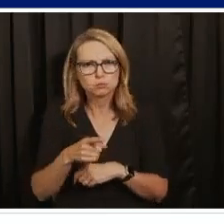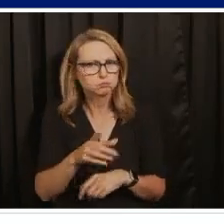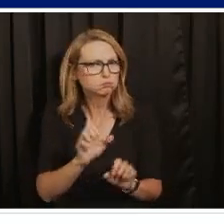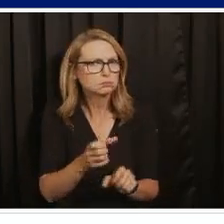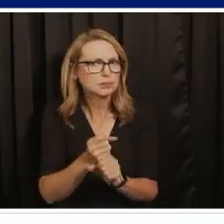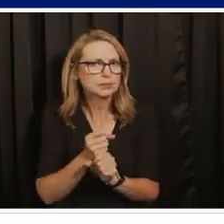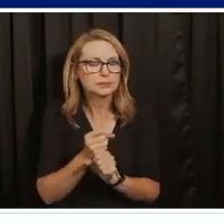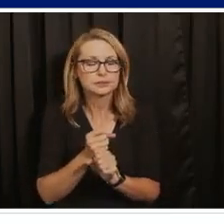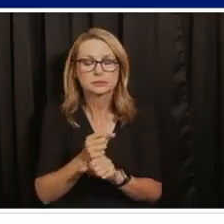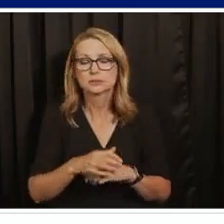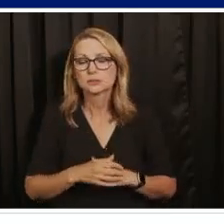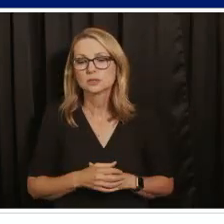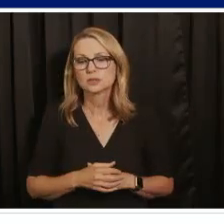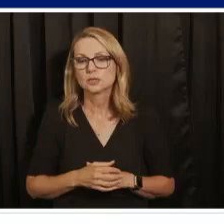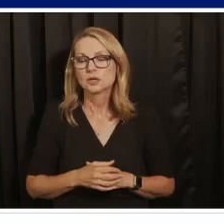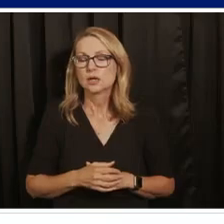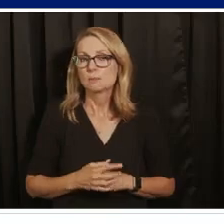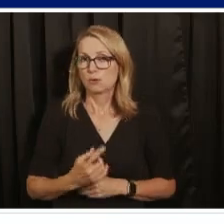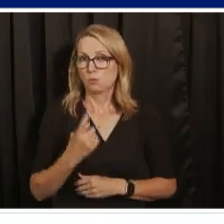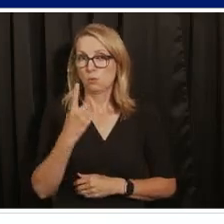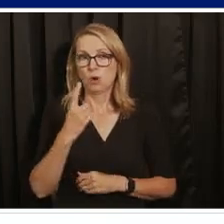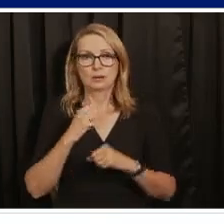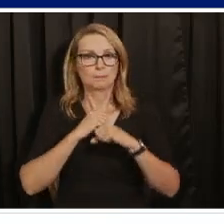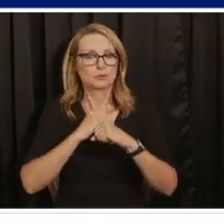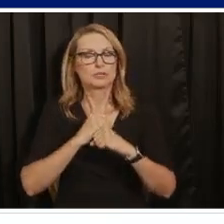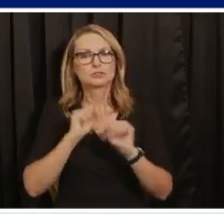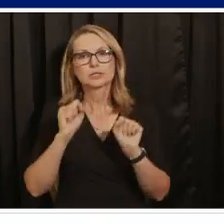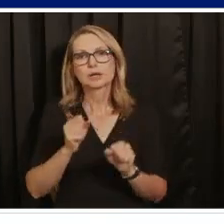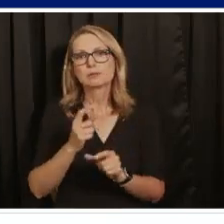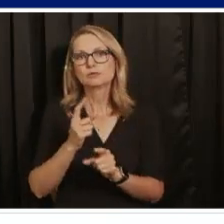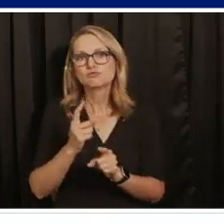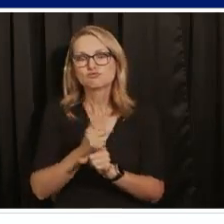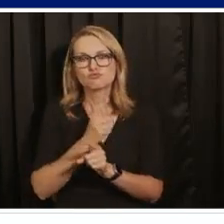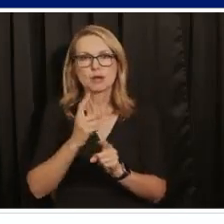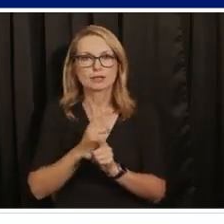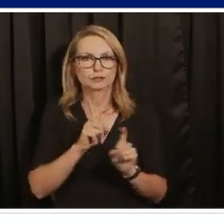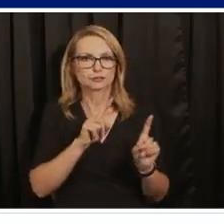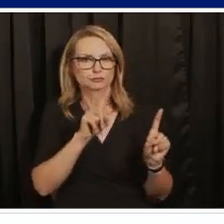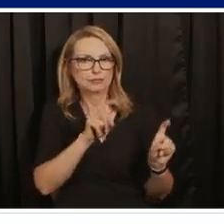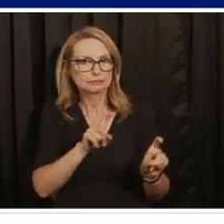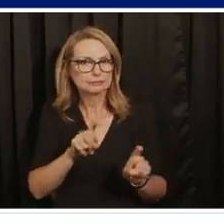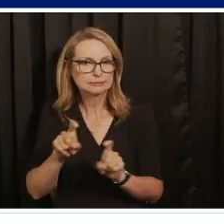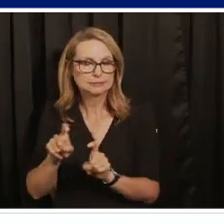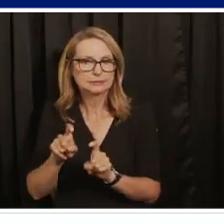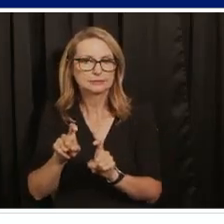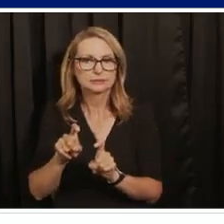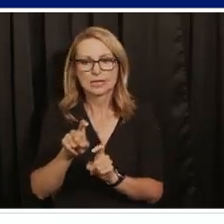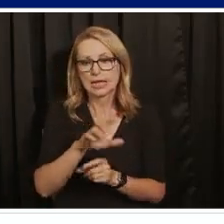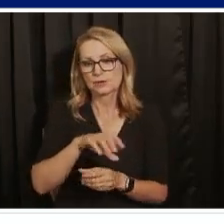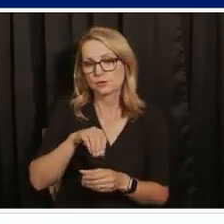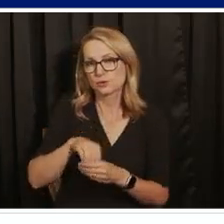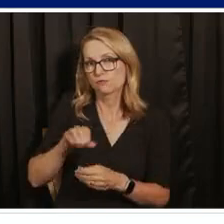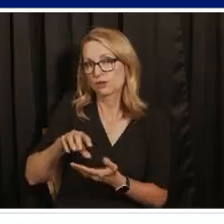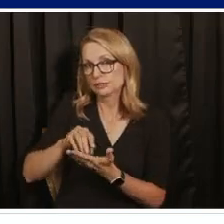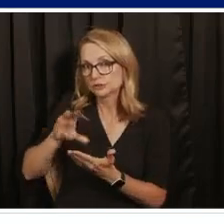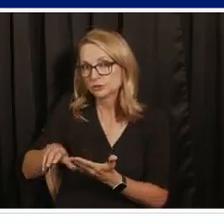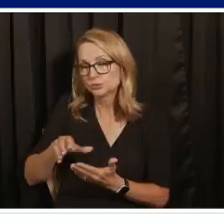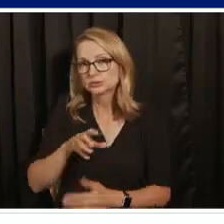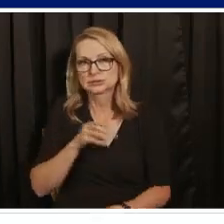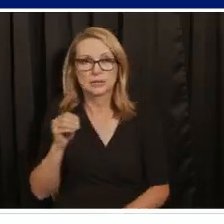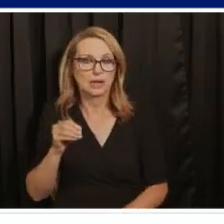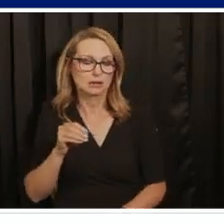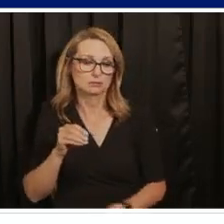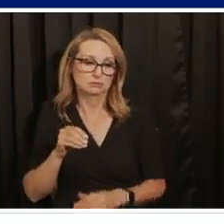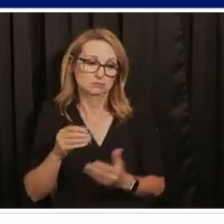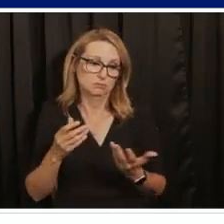We think that one of those layered protections can be regular surveillance testing of part of your student body or even your entire